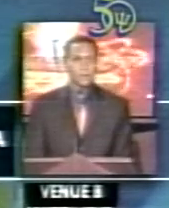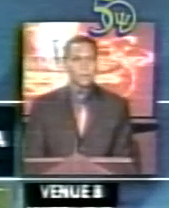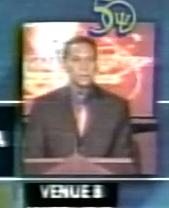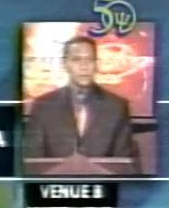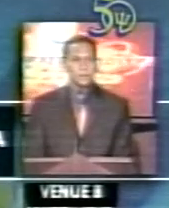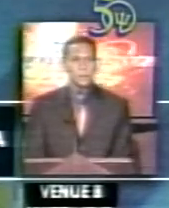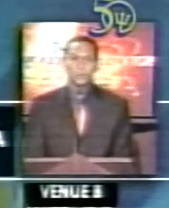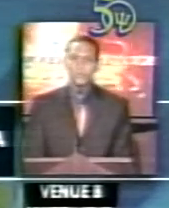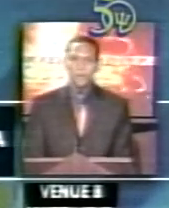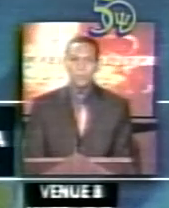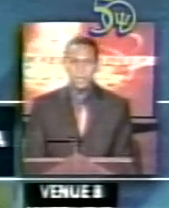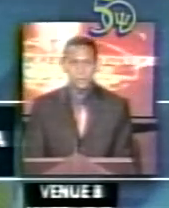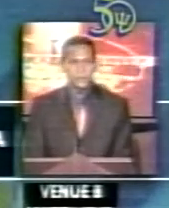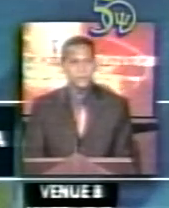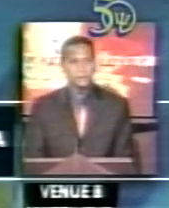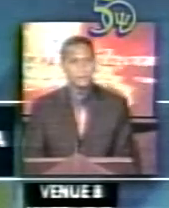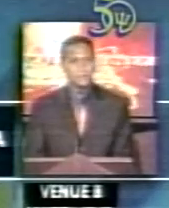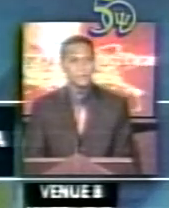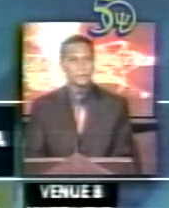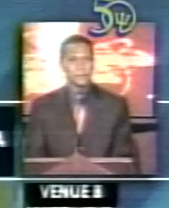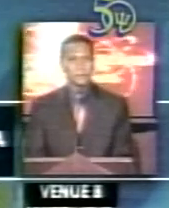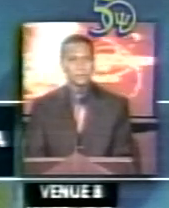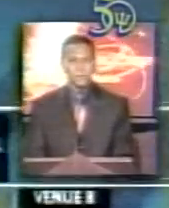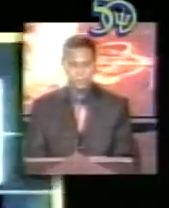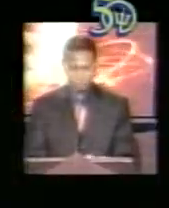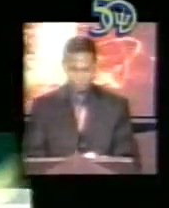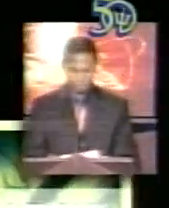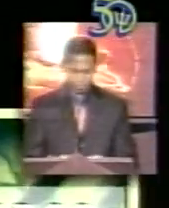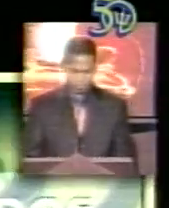Cup goes to Barbados.